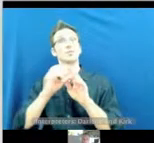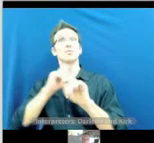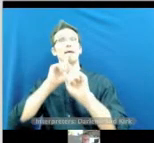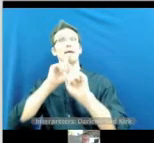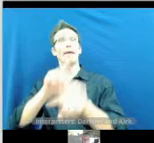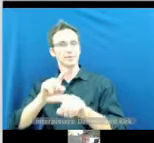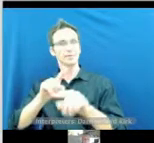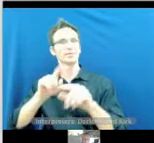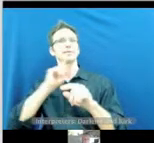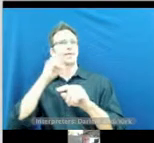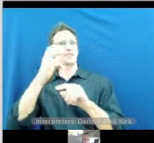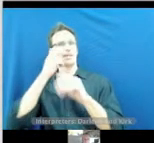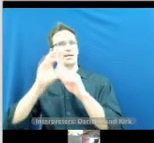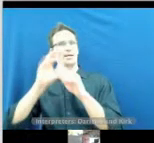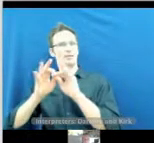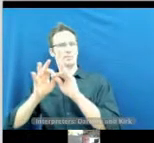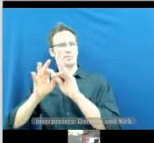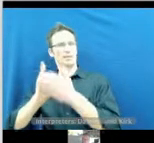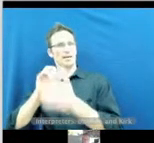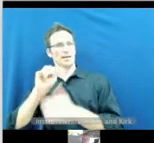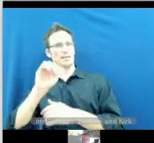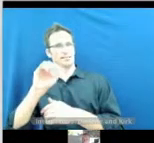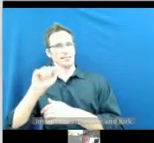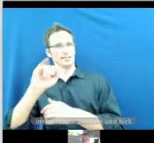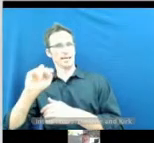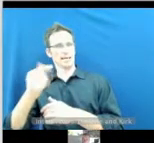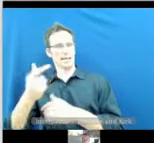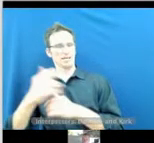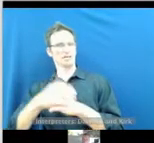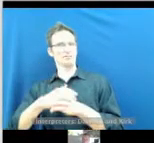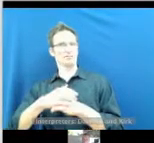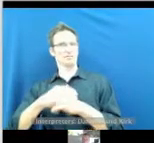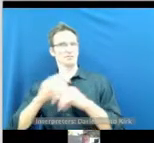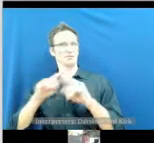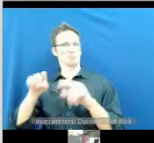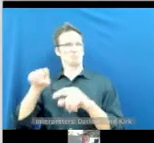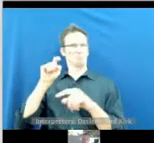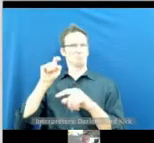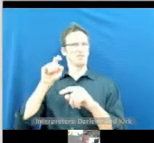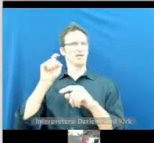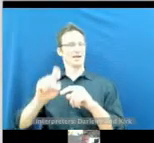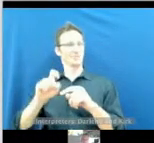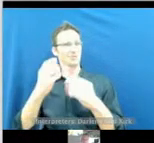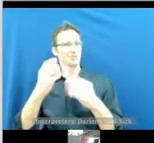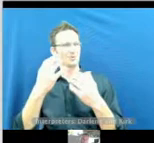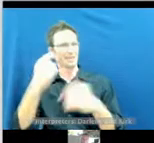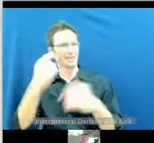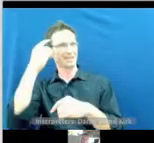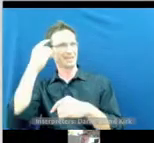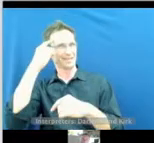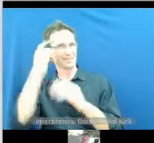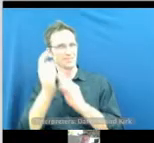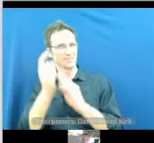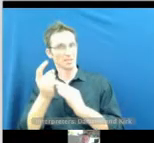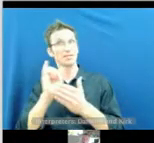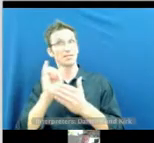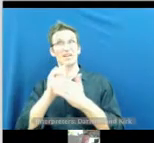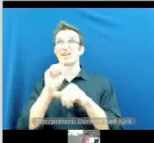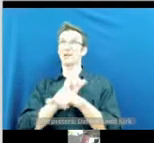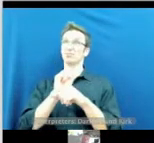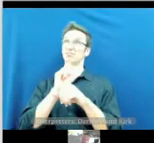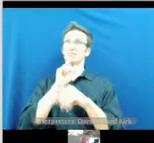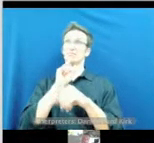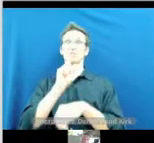interpreting. So if we actually stop and think about that for a second, does that actually make sense?